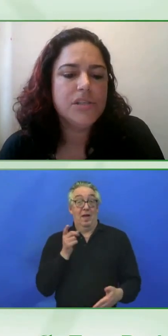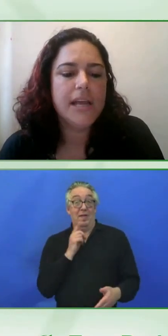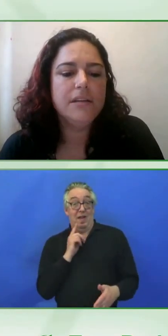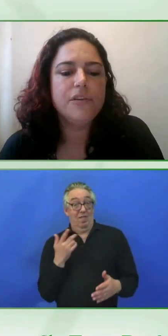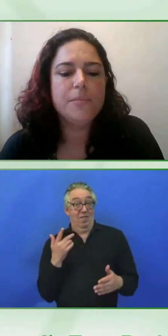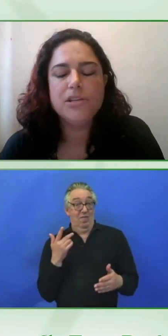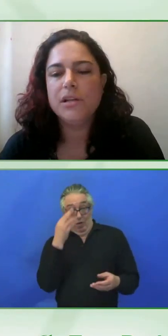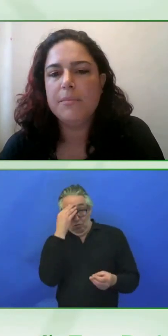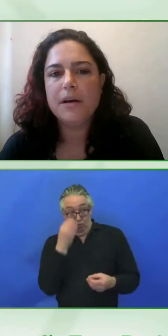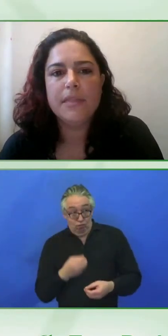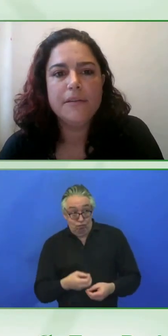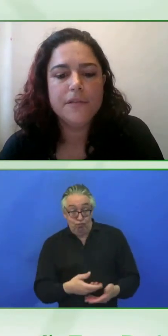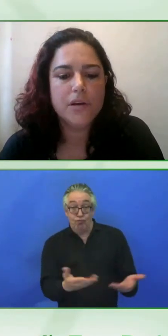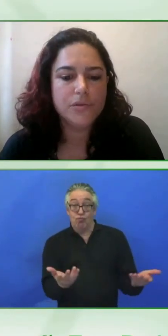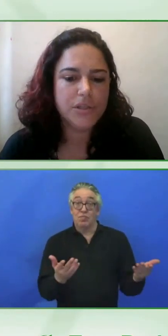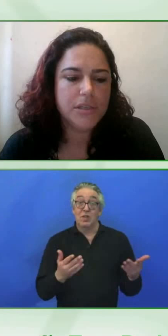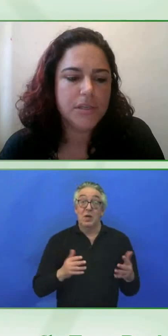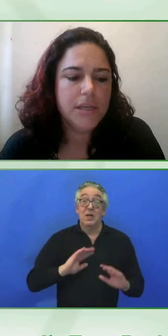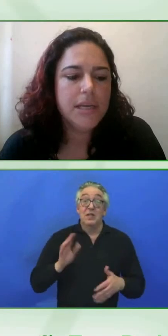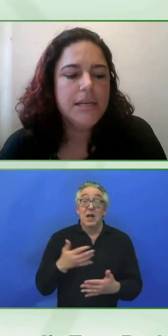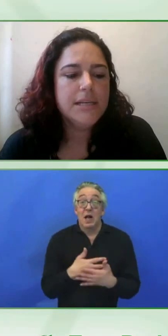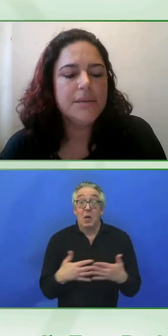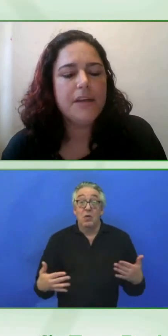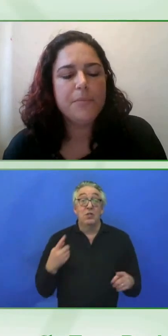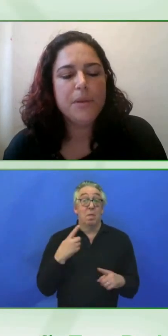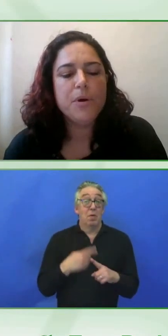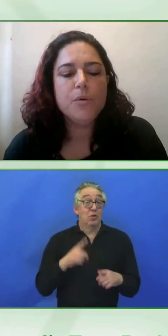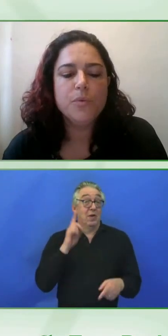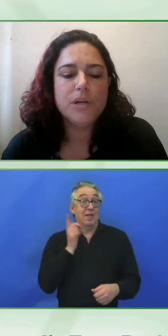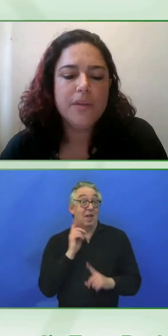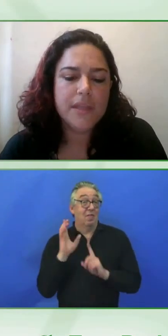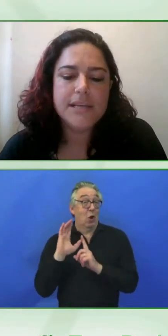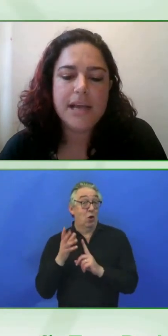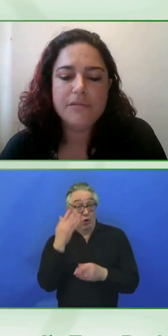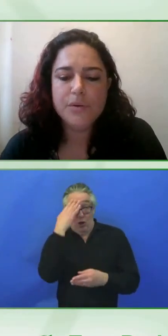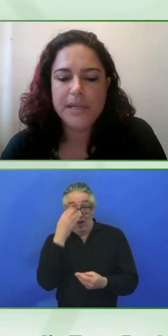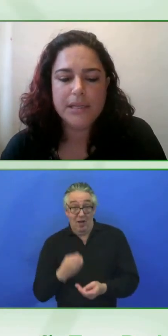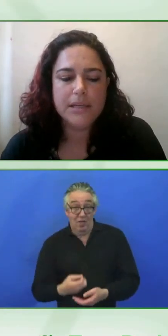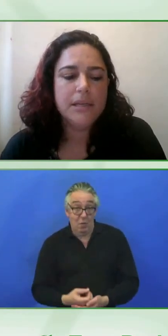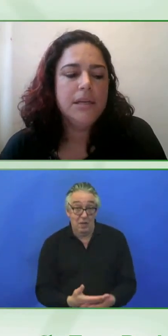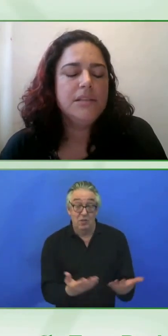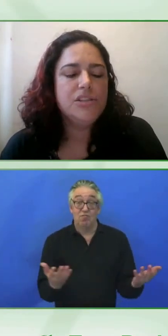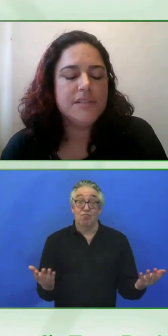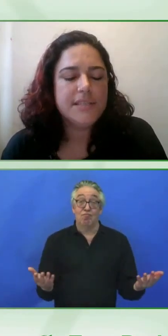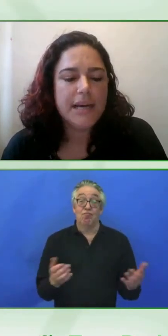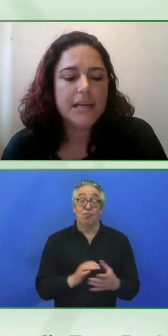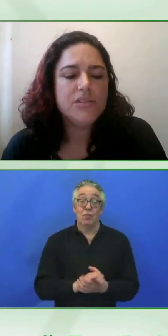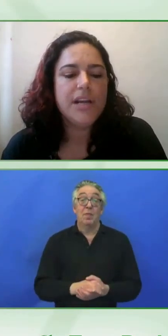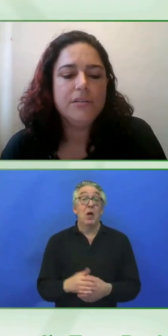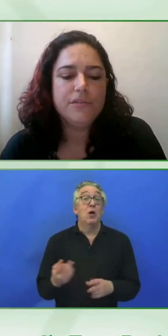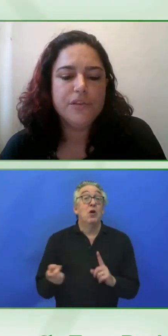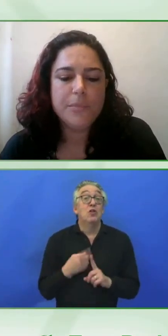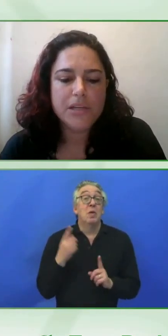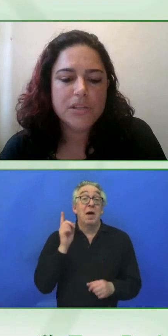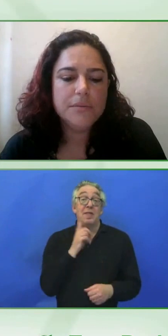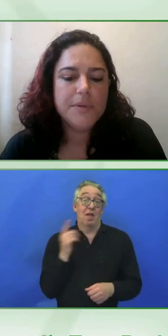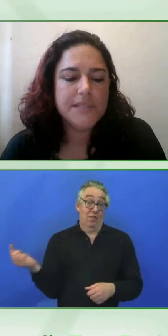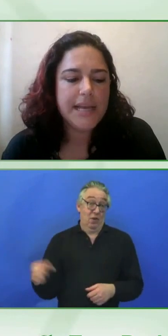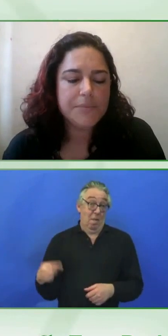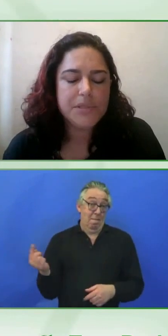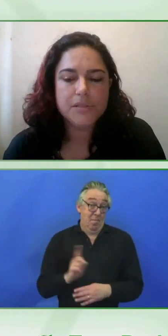language and information about deaf culture. Some deaf people were with us every week, teaching signs, sharing